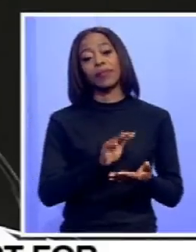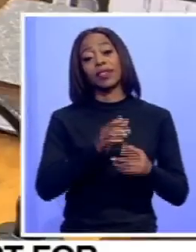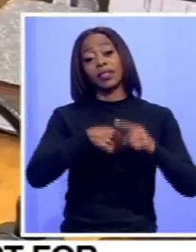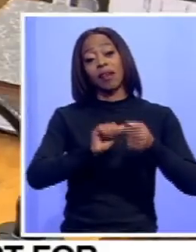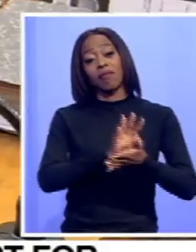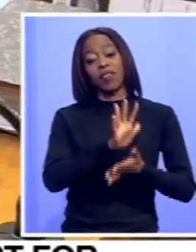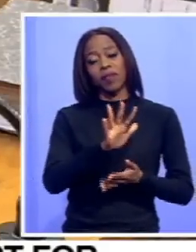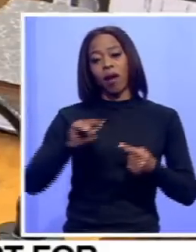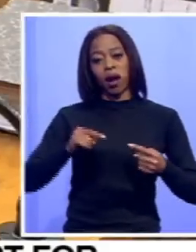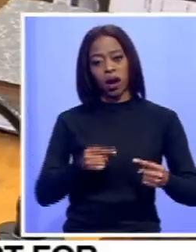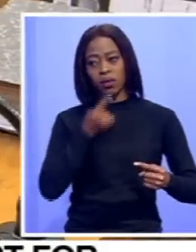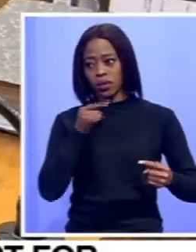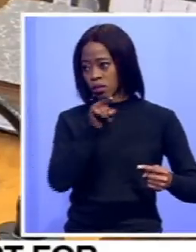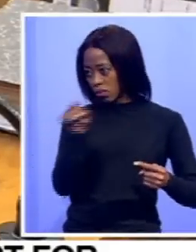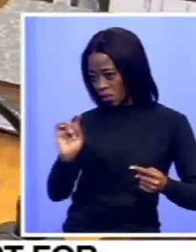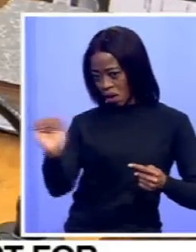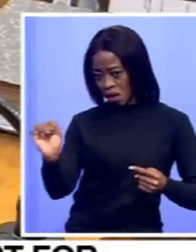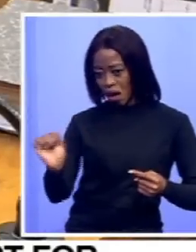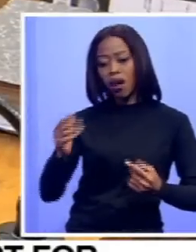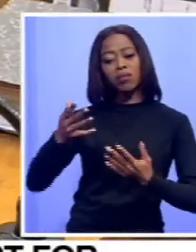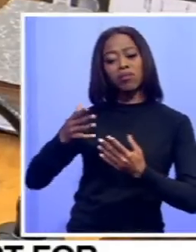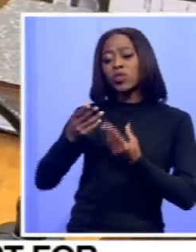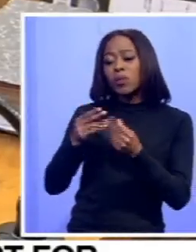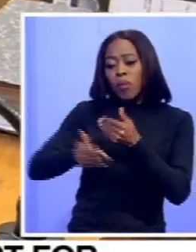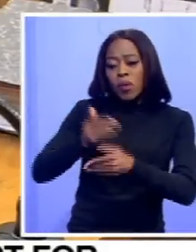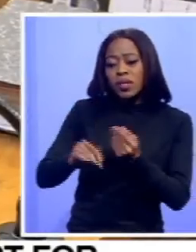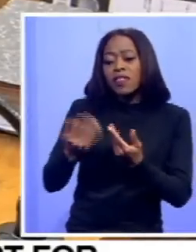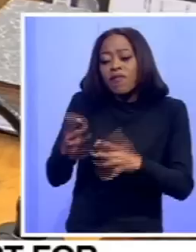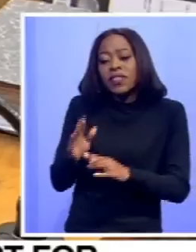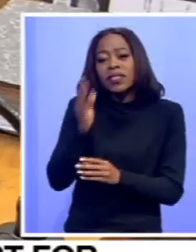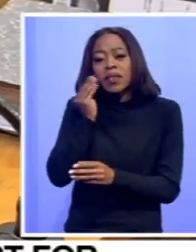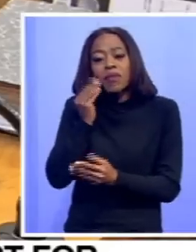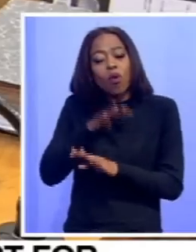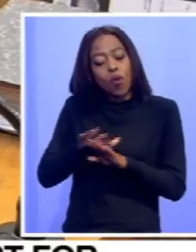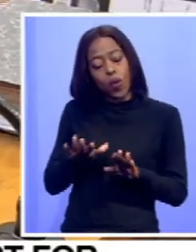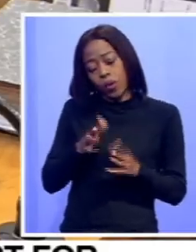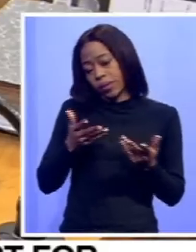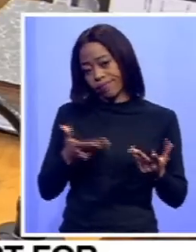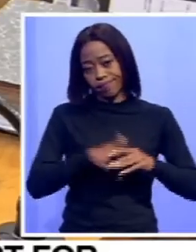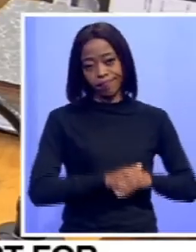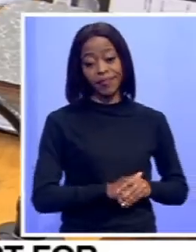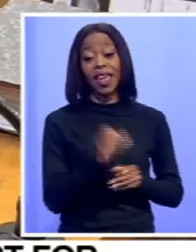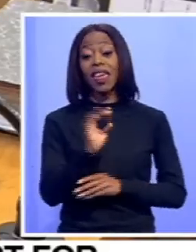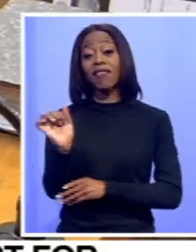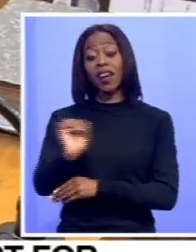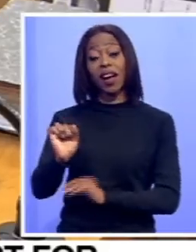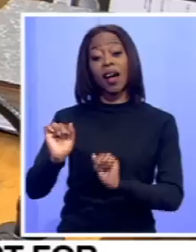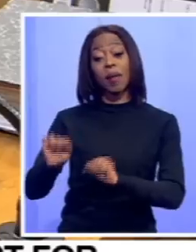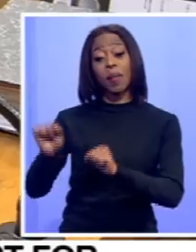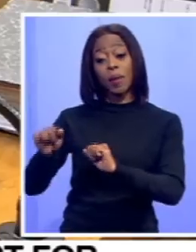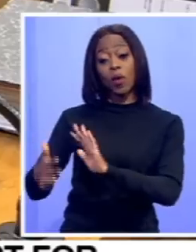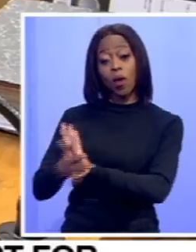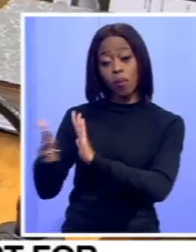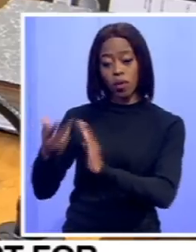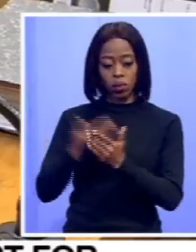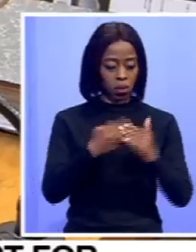could not dispute that the accused vehicle had been through such a process. Sub 16, if the vehicle had such a permit, it was allowed into the stadium and